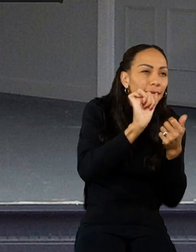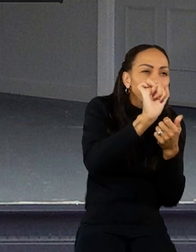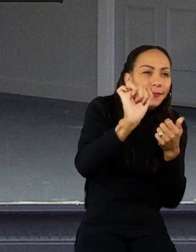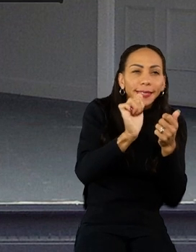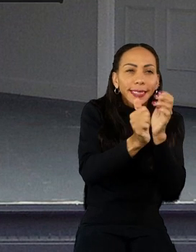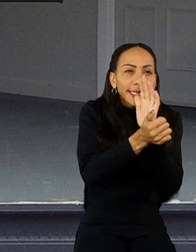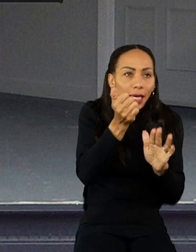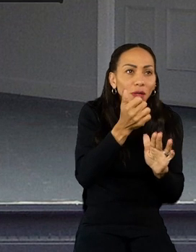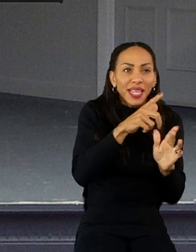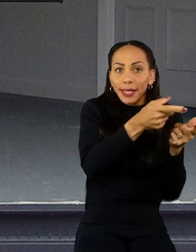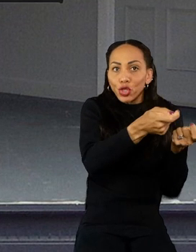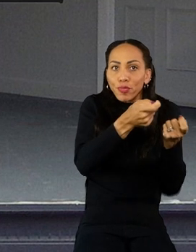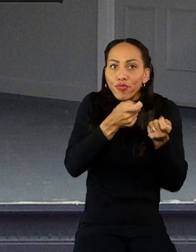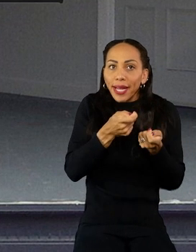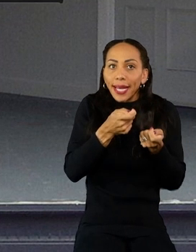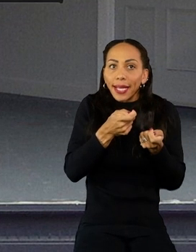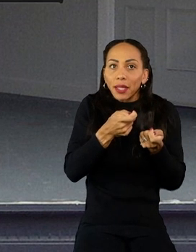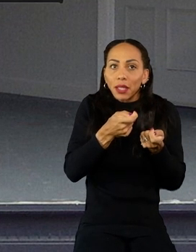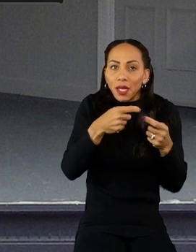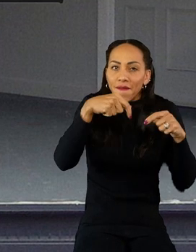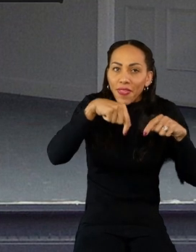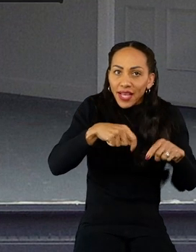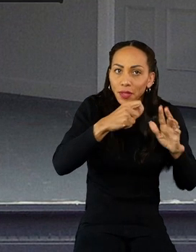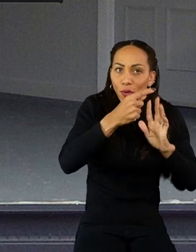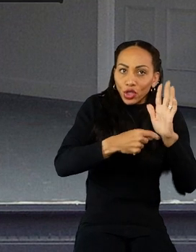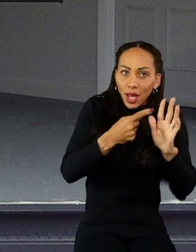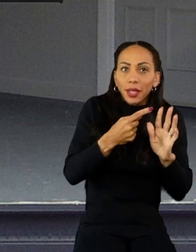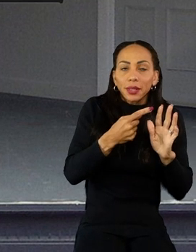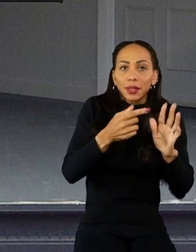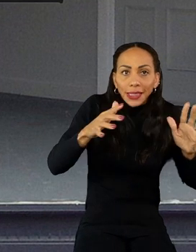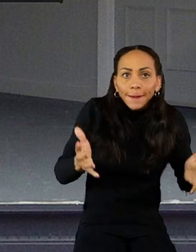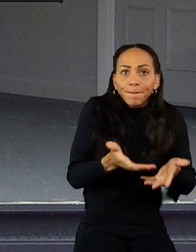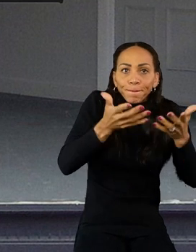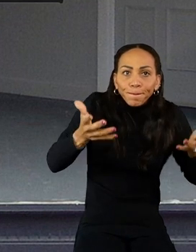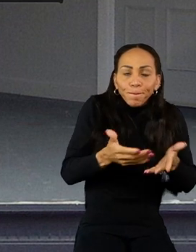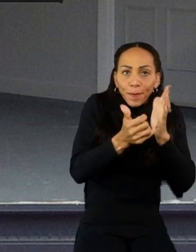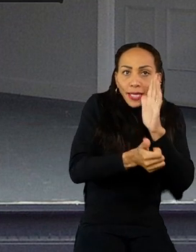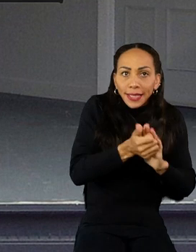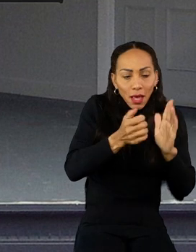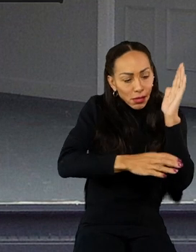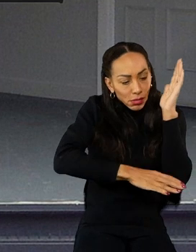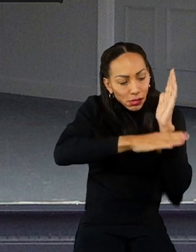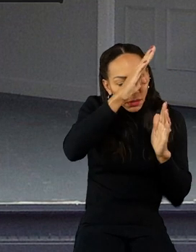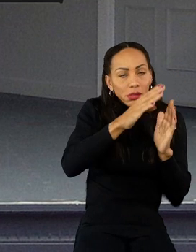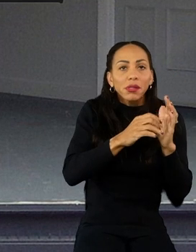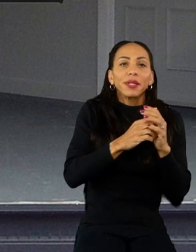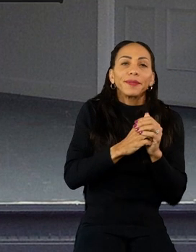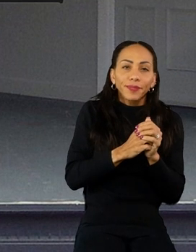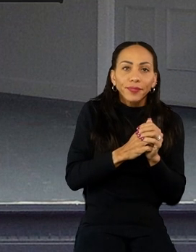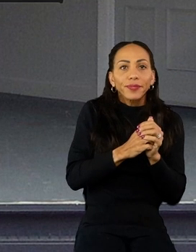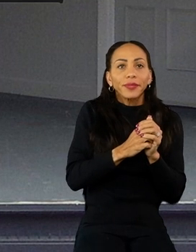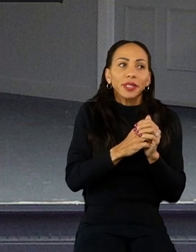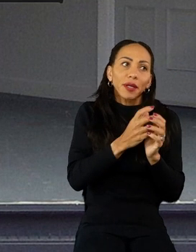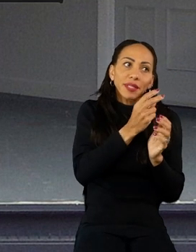because you'll find that there are skills that they need to bring in or upskilling people to do certain